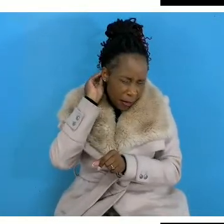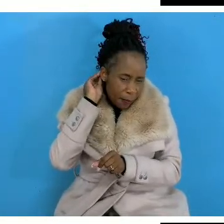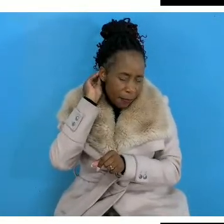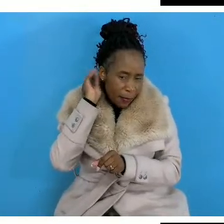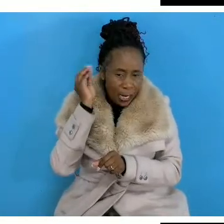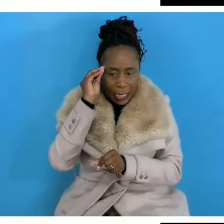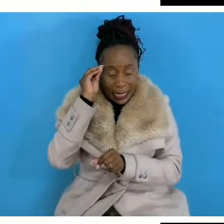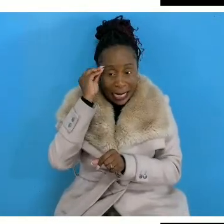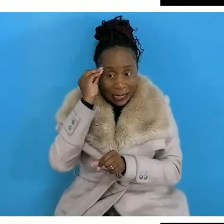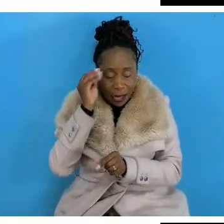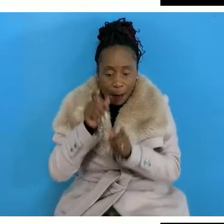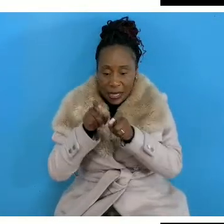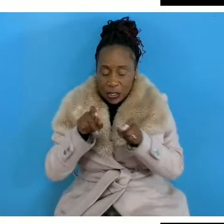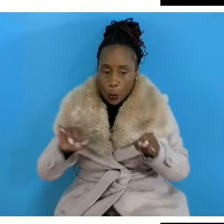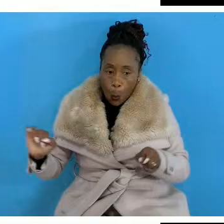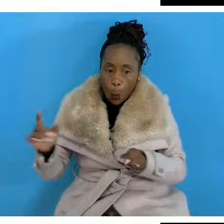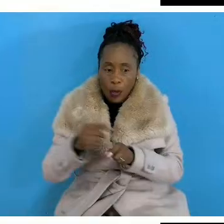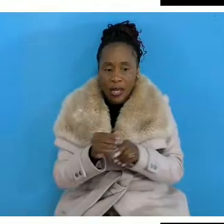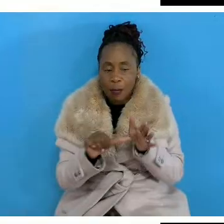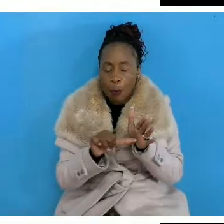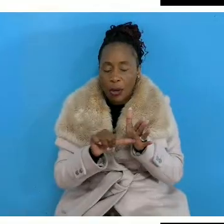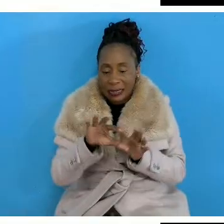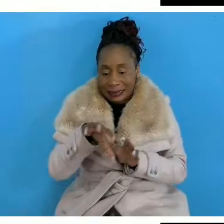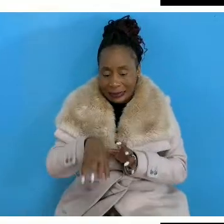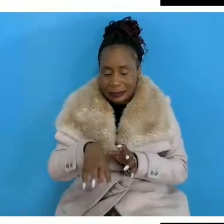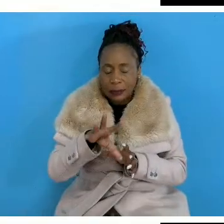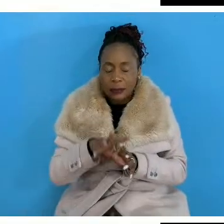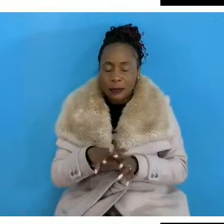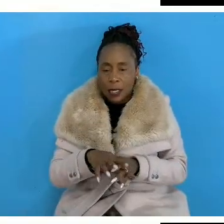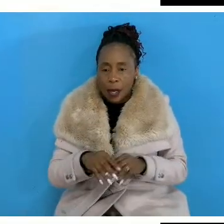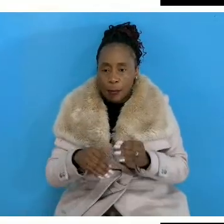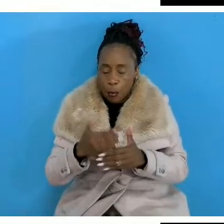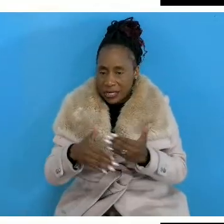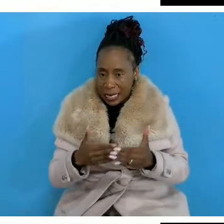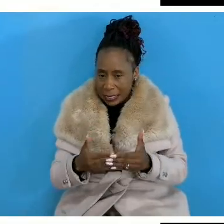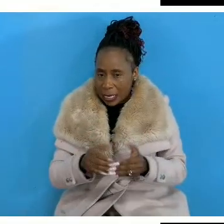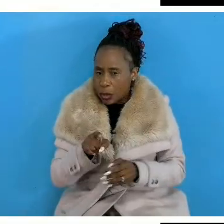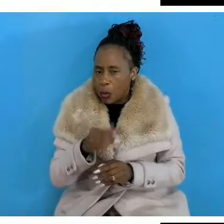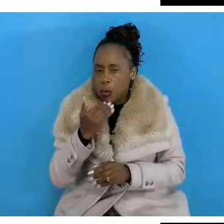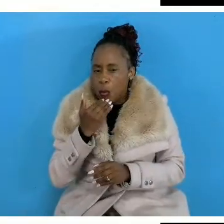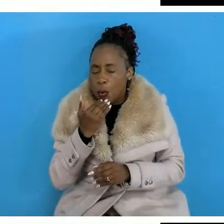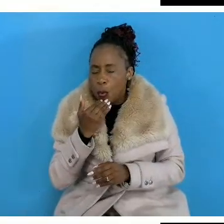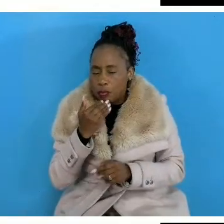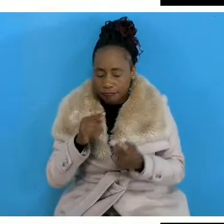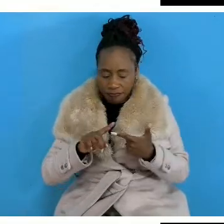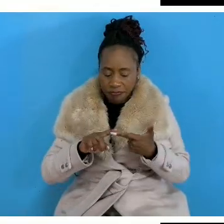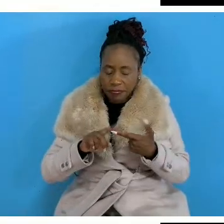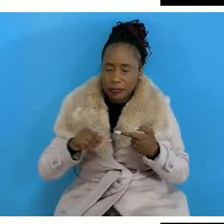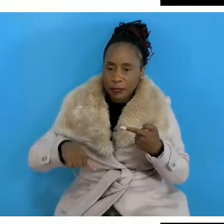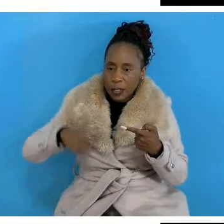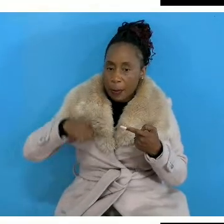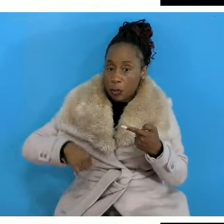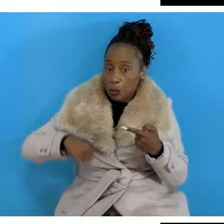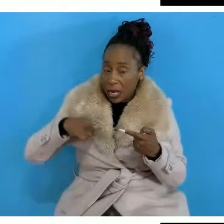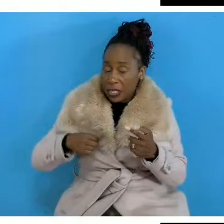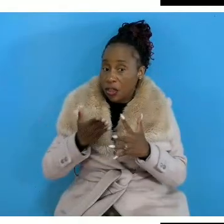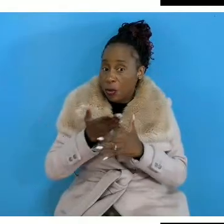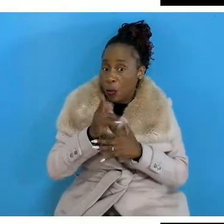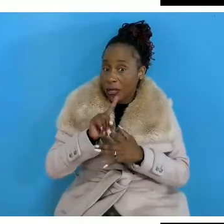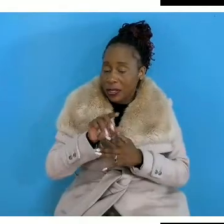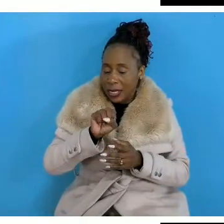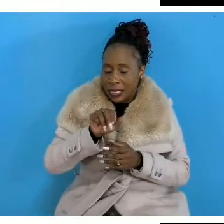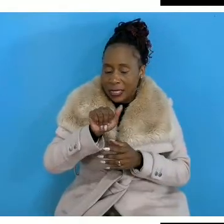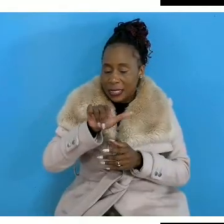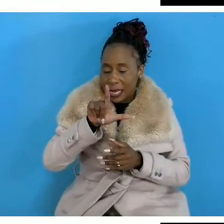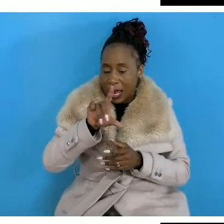key in that process. The first stakeholder that is key in that process are municipalities through their SALGA, just to